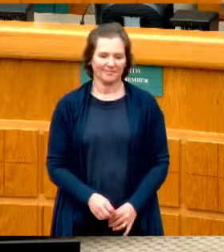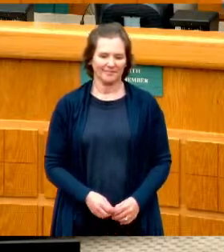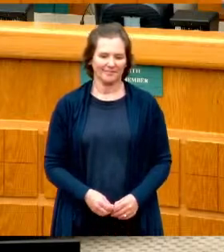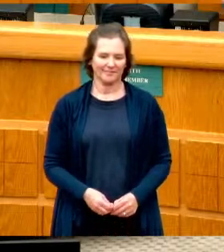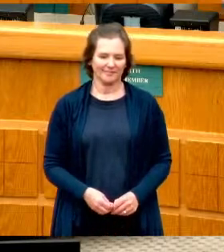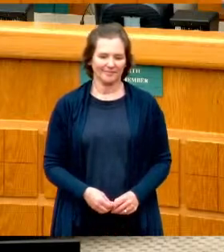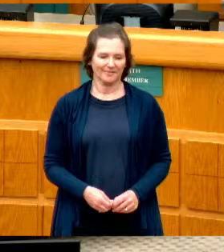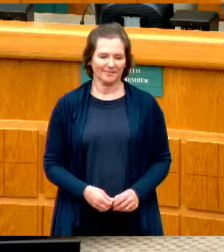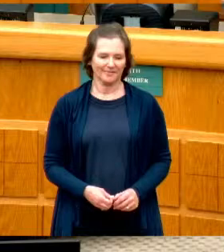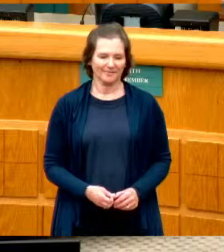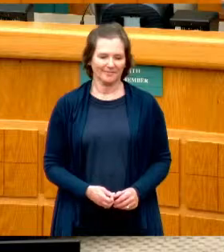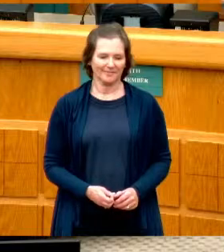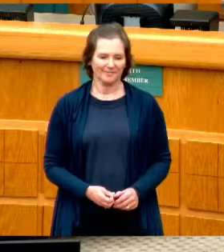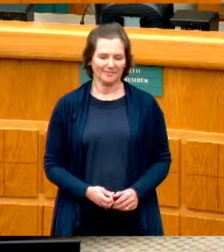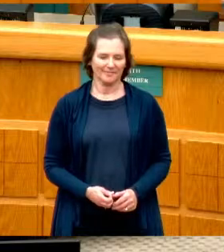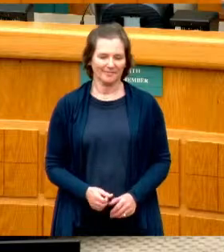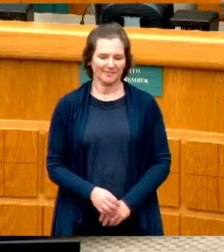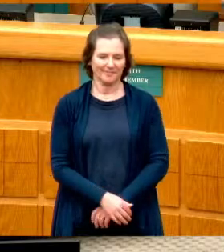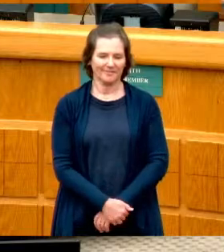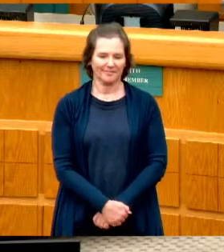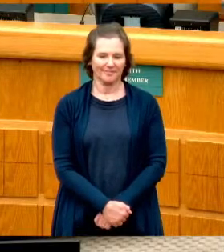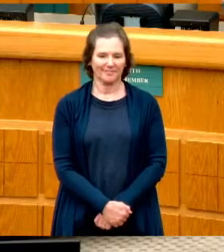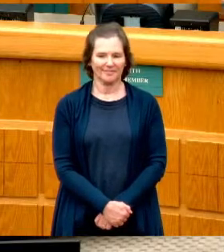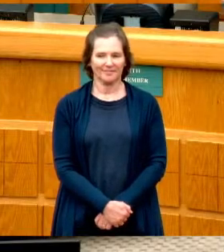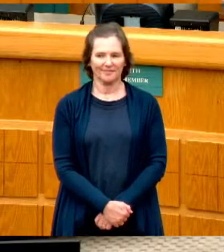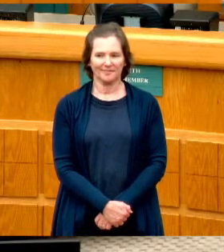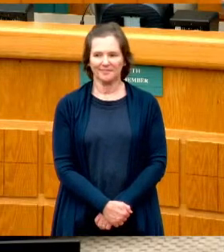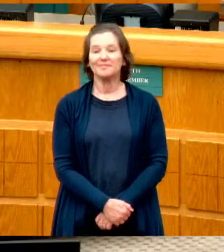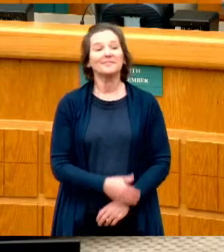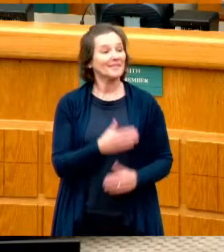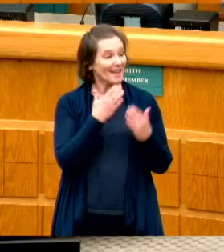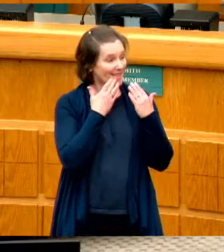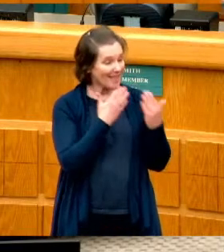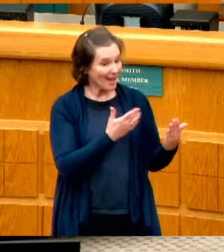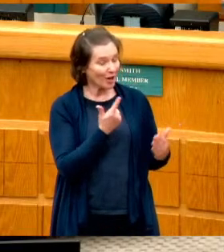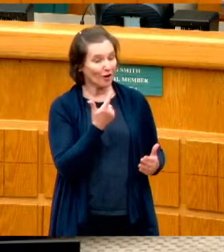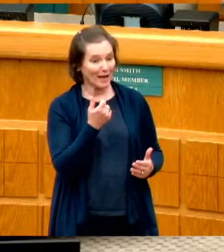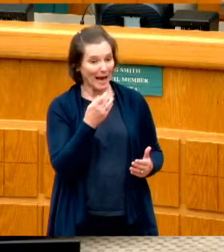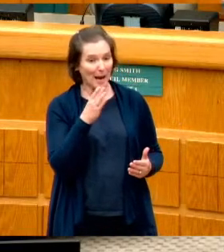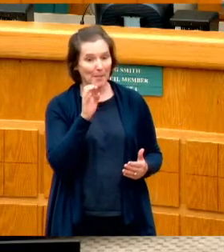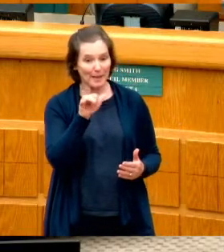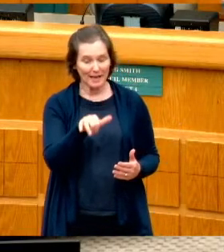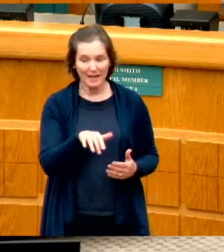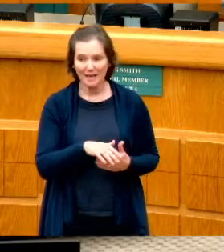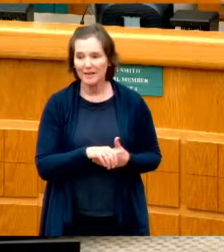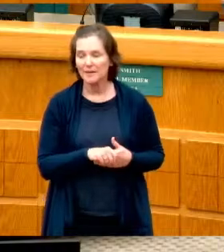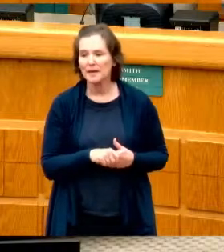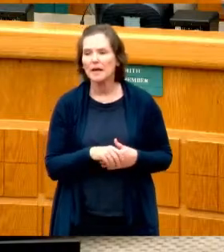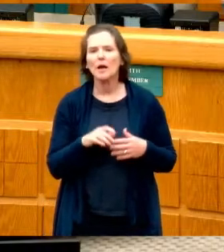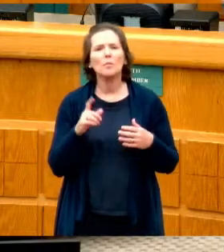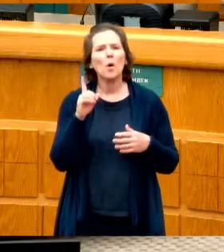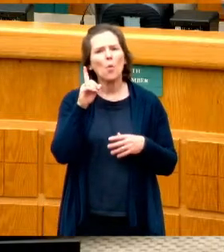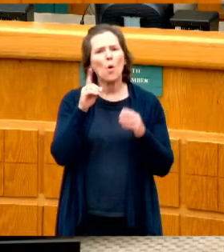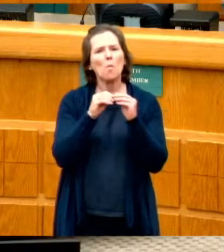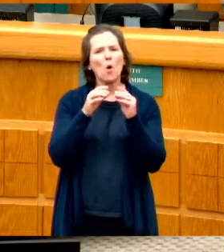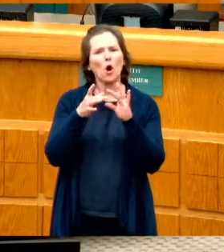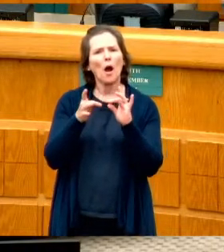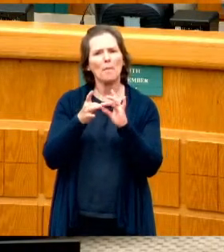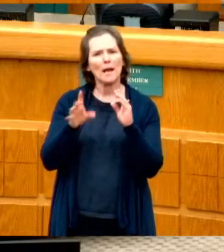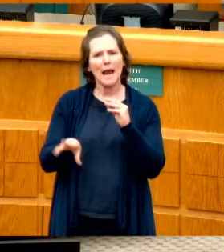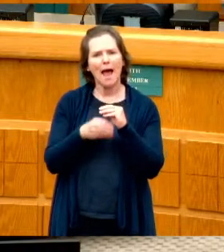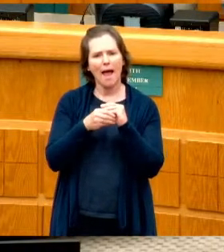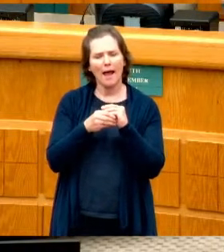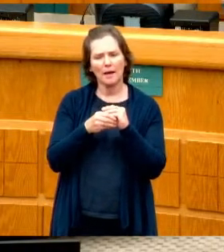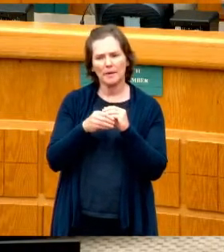esas personas no estén enfermas. Thank you, Gabby. So I do want to make one more comment the CDC